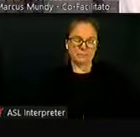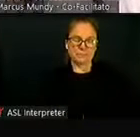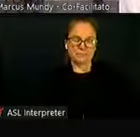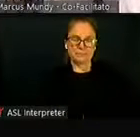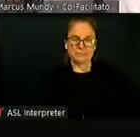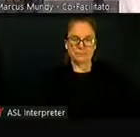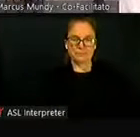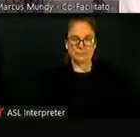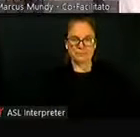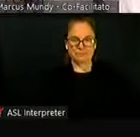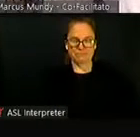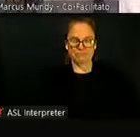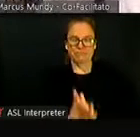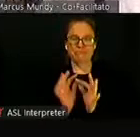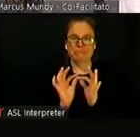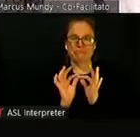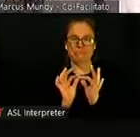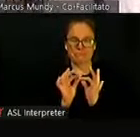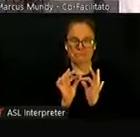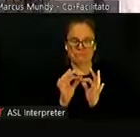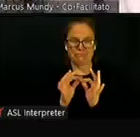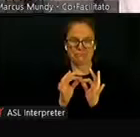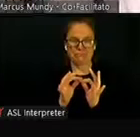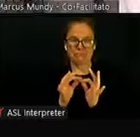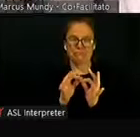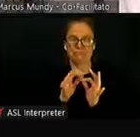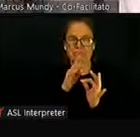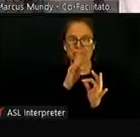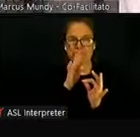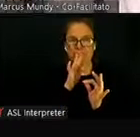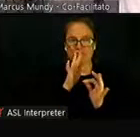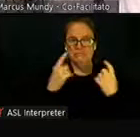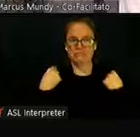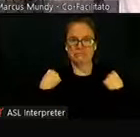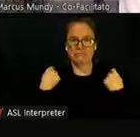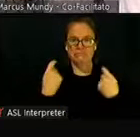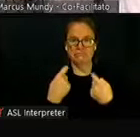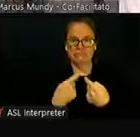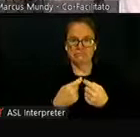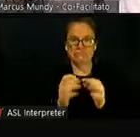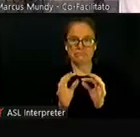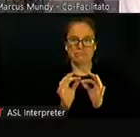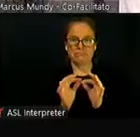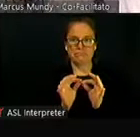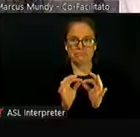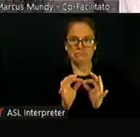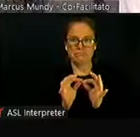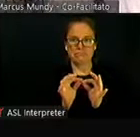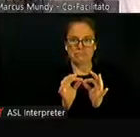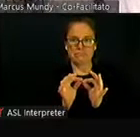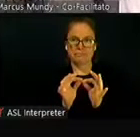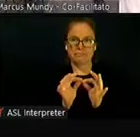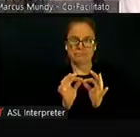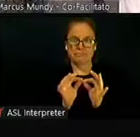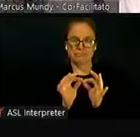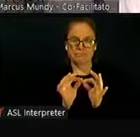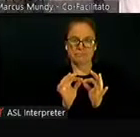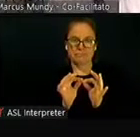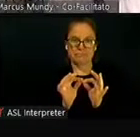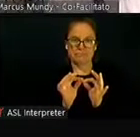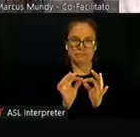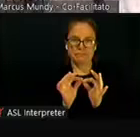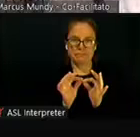pantalla de Ciclo de Mundo, por abajo de su pantalla. Elige ese canal y puede usted hacer preguntas por el